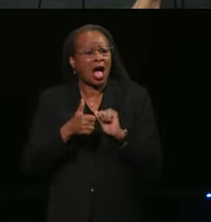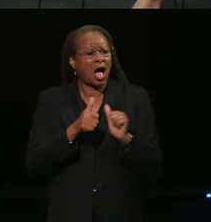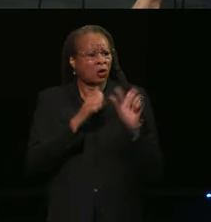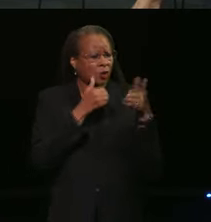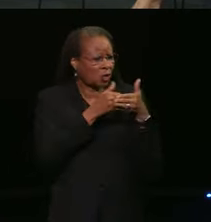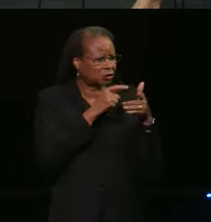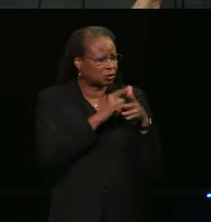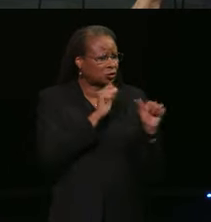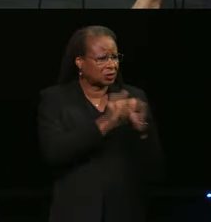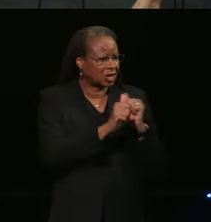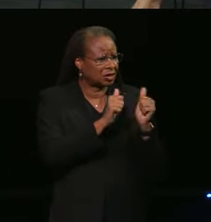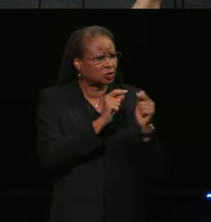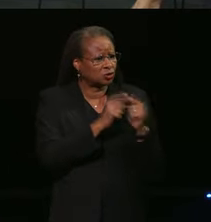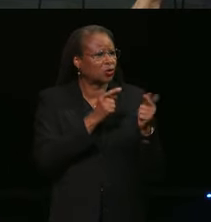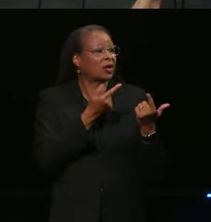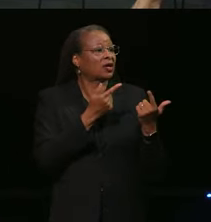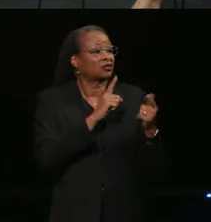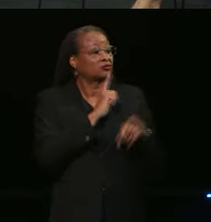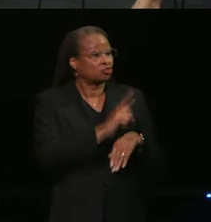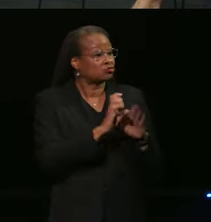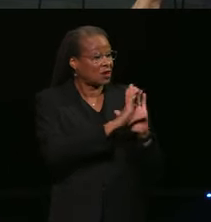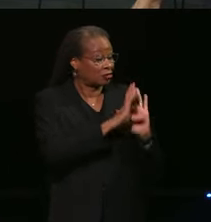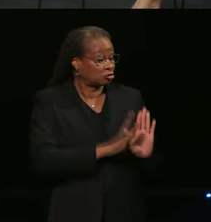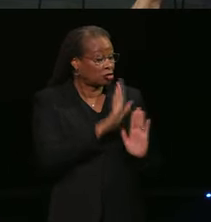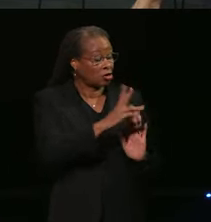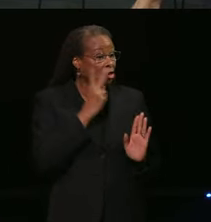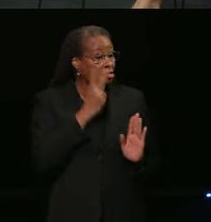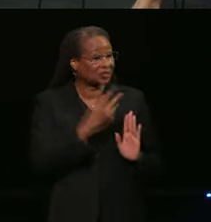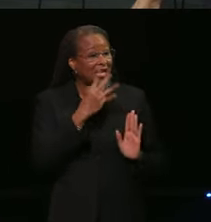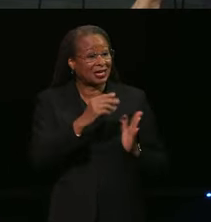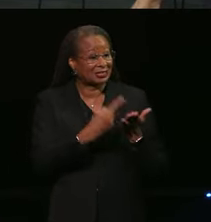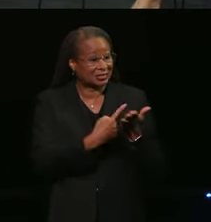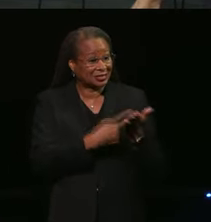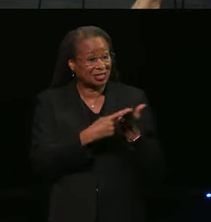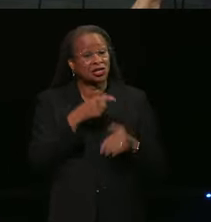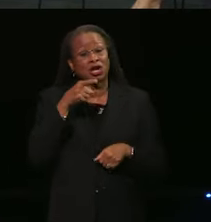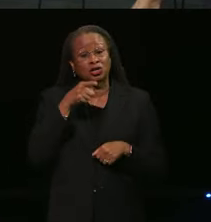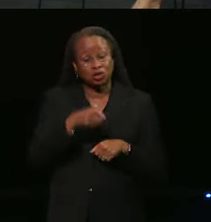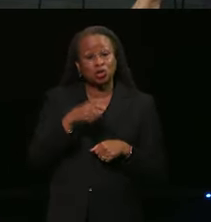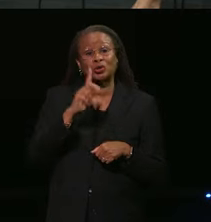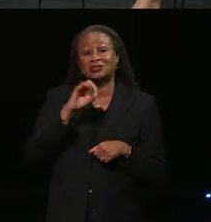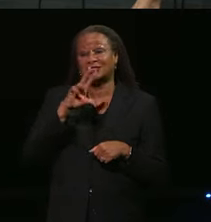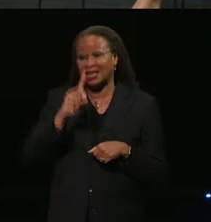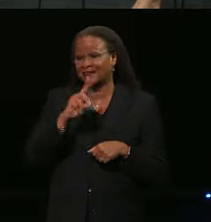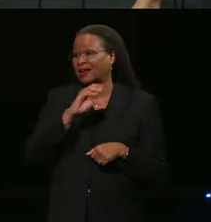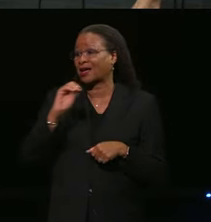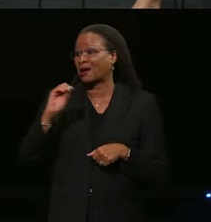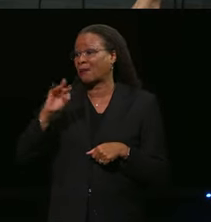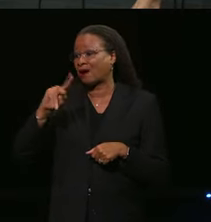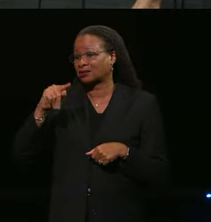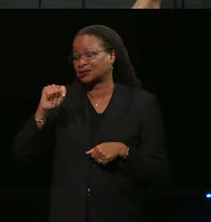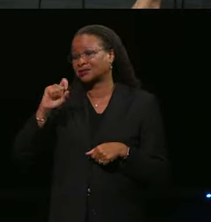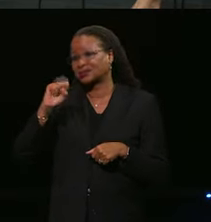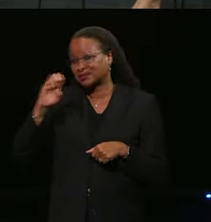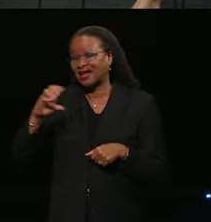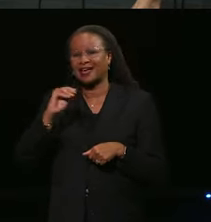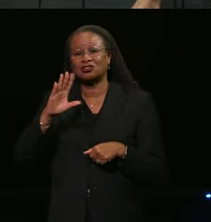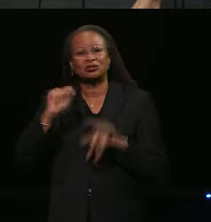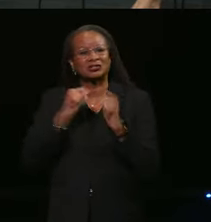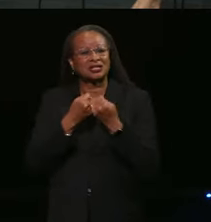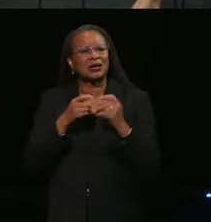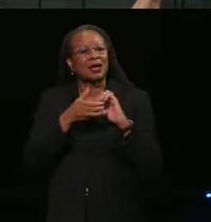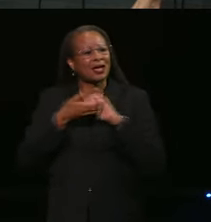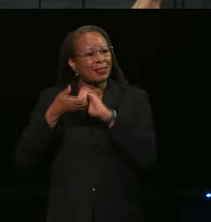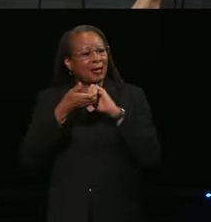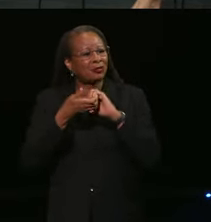to the actual players' looks and discuss how you, David, Montz, and your team collaborated to achieve each of these characters'